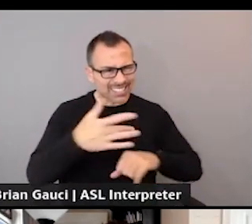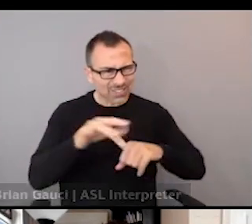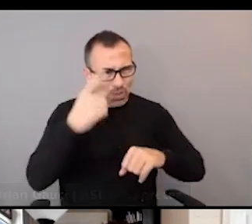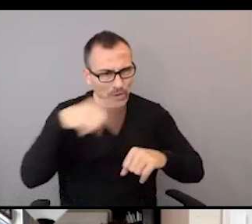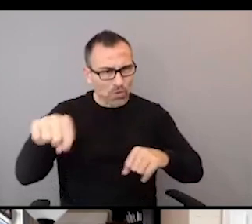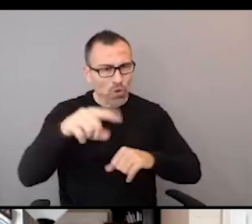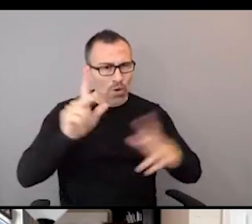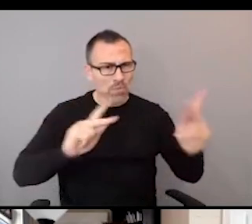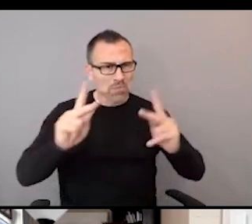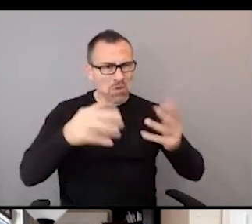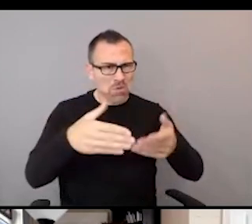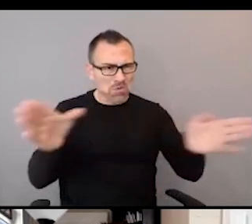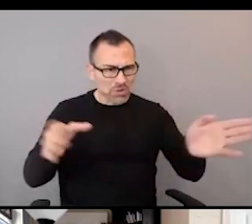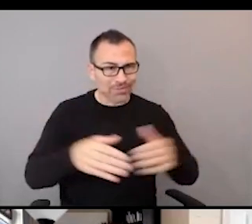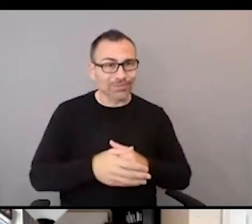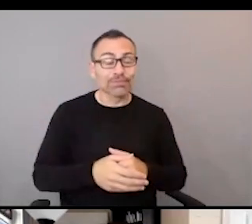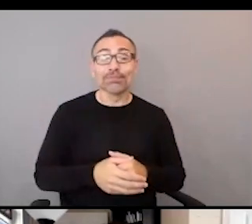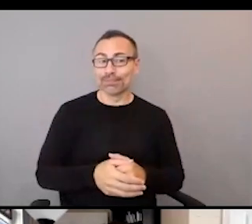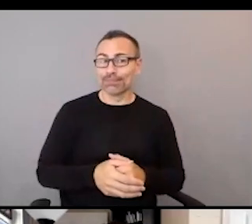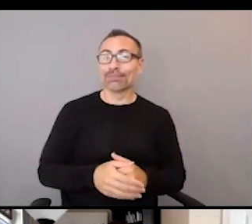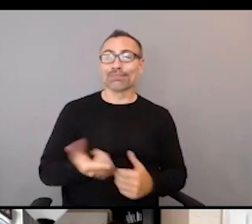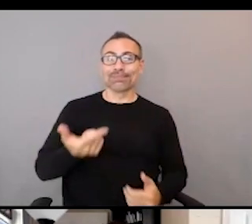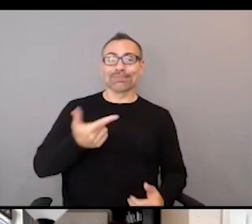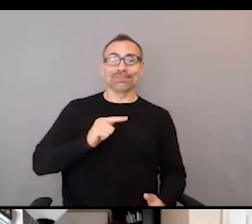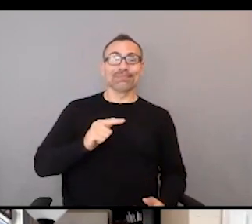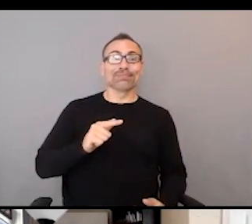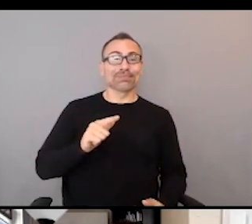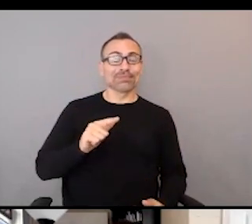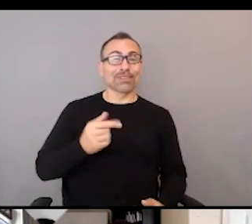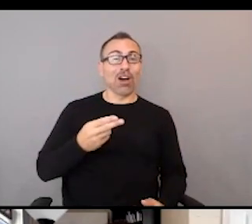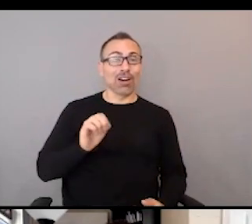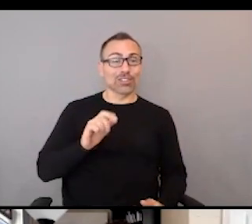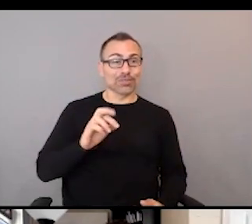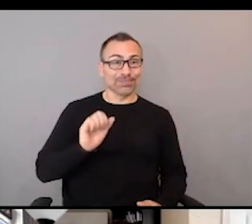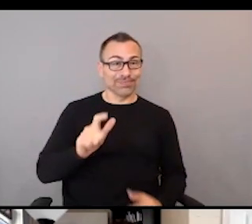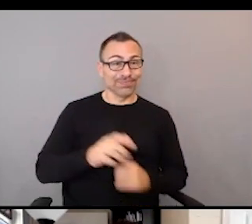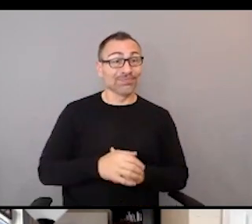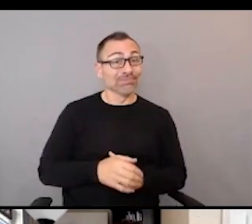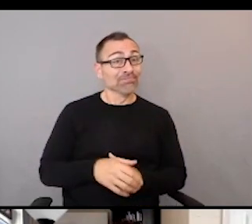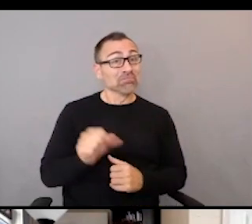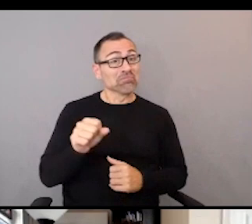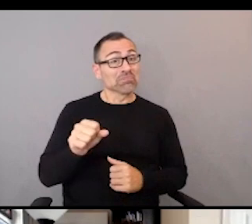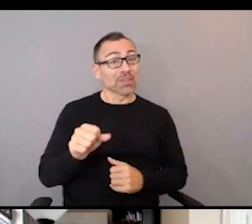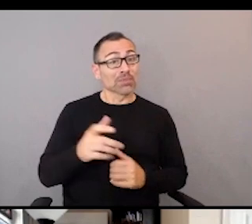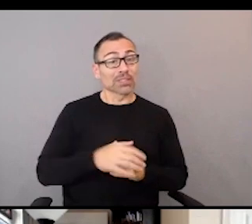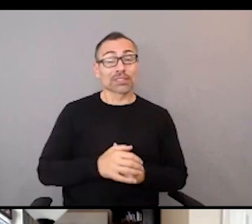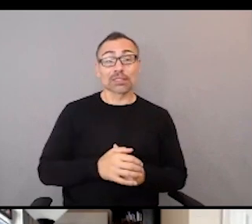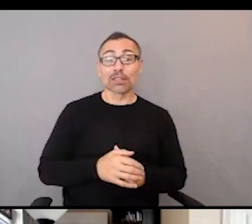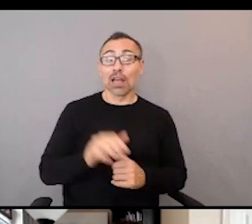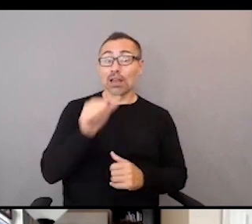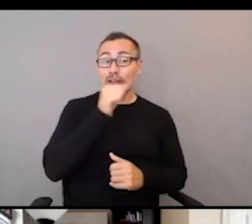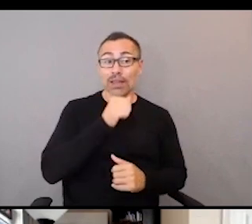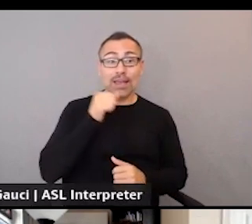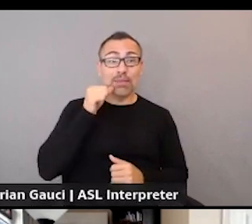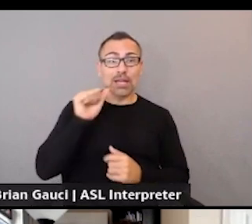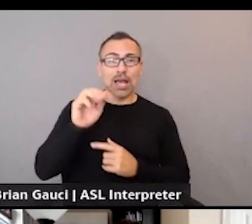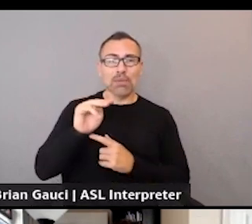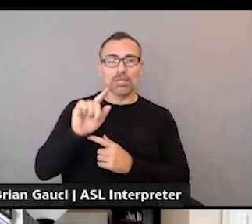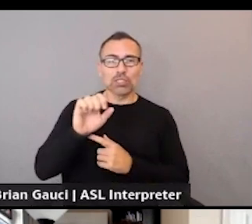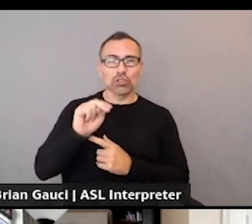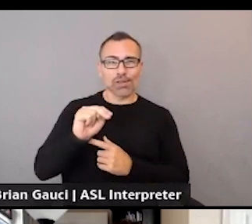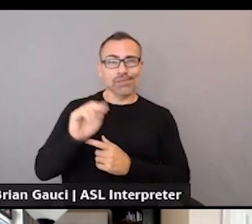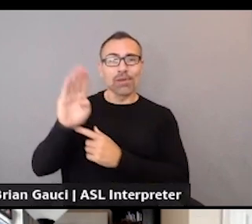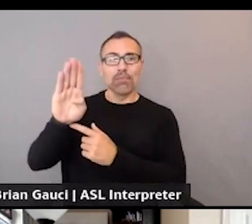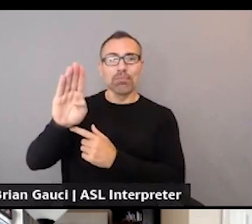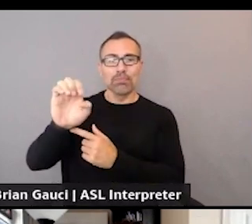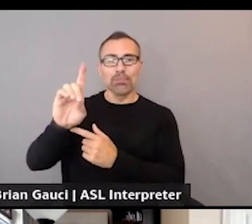So Absolutely, thank you. So Amazon Bedrock is generally available. We